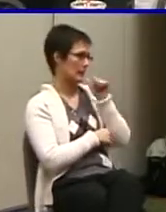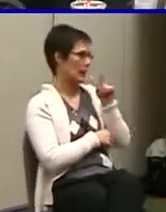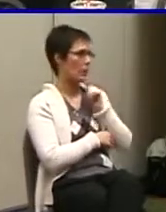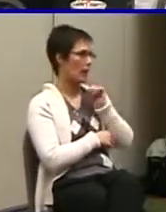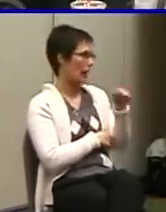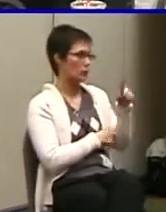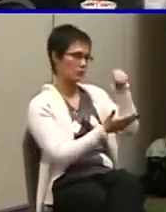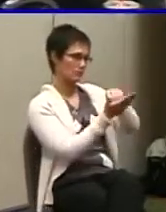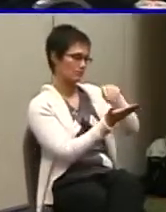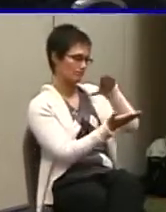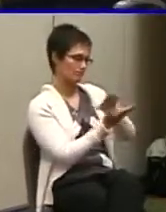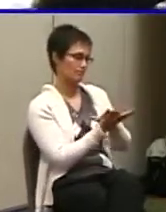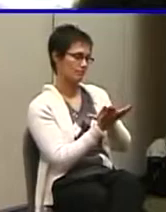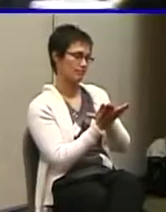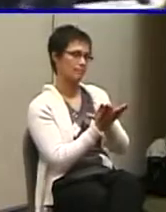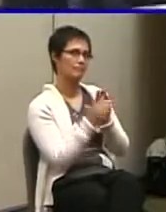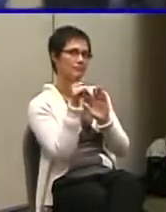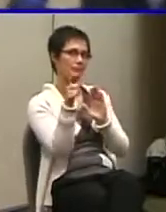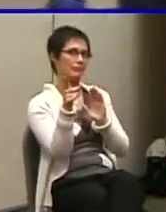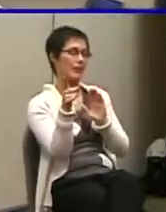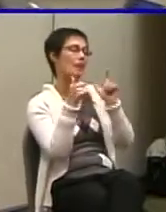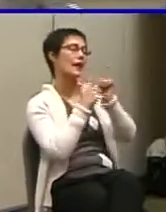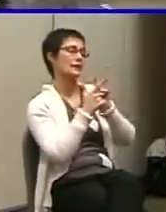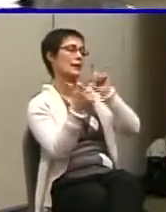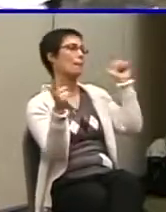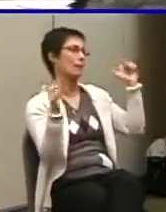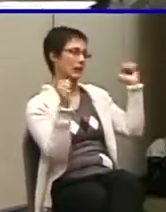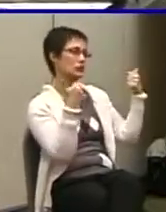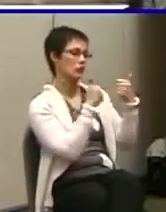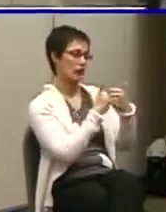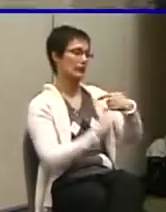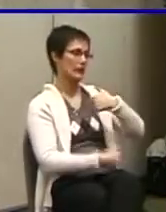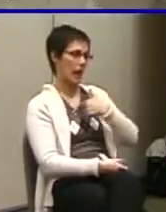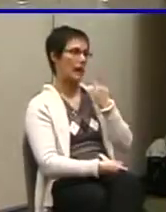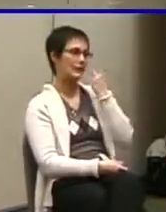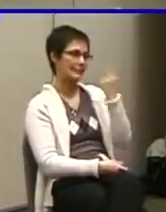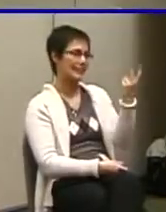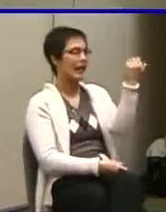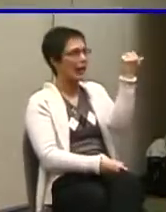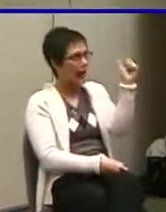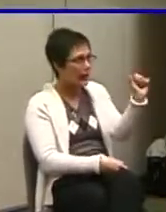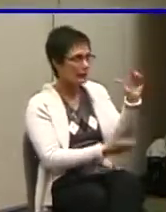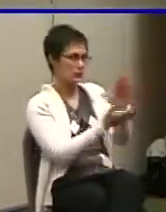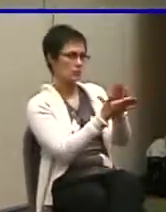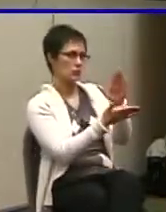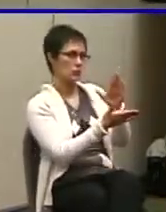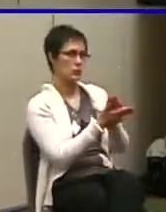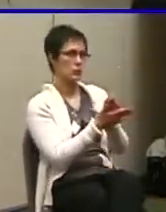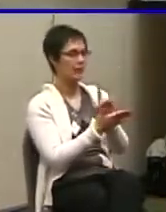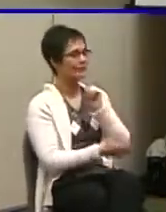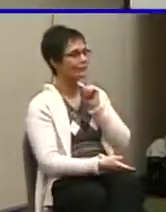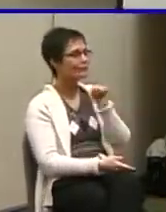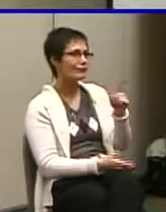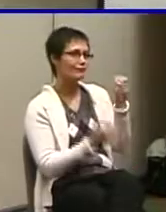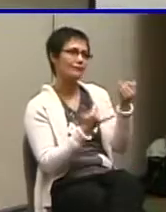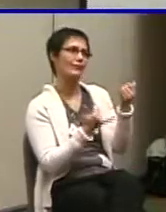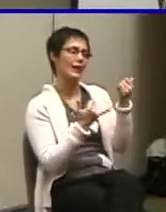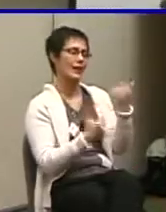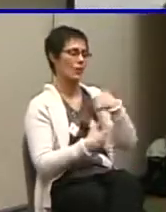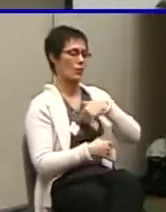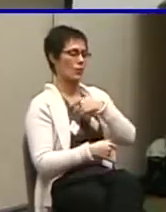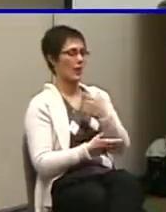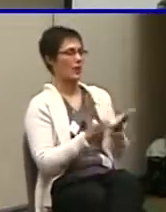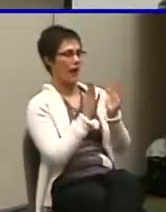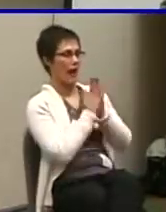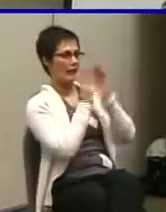There's probably the biggest challenge that I see at almost any school is that, and quite frankly, right now, we are asking teachers to